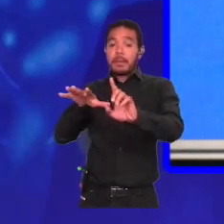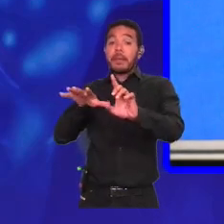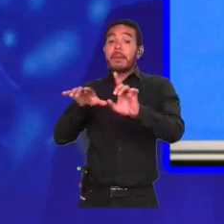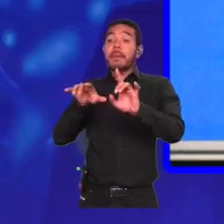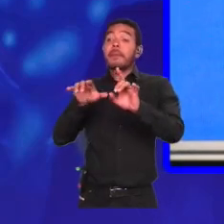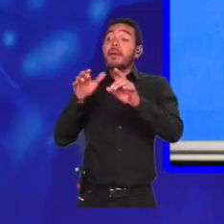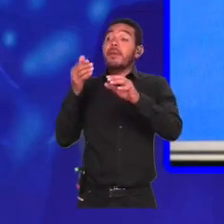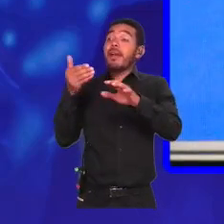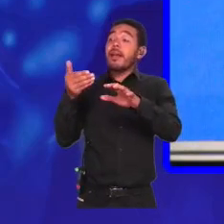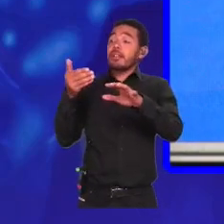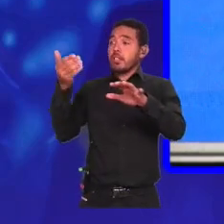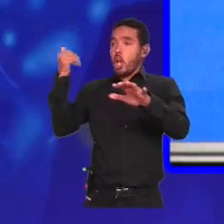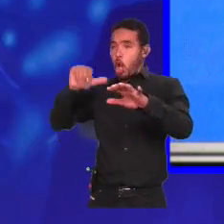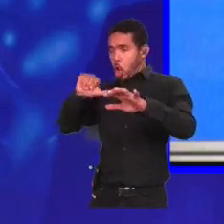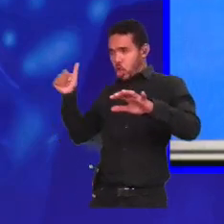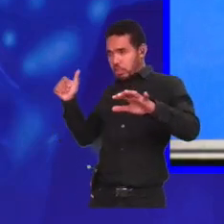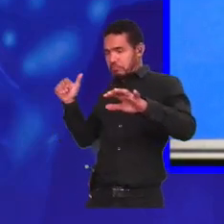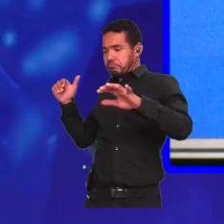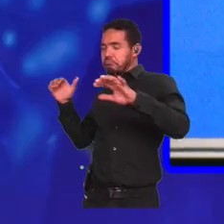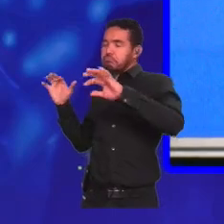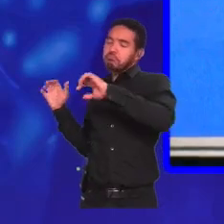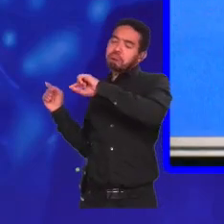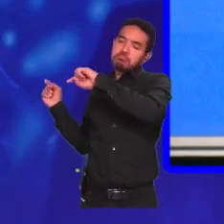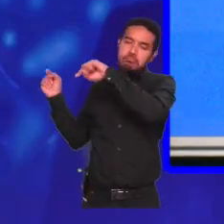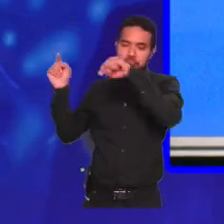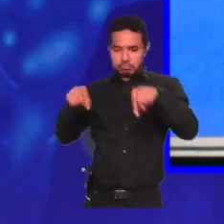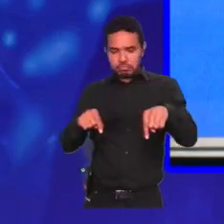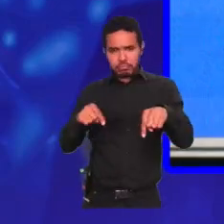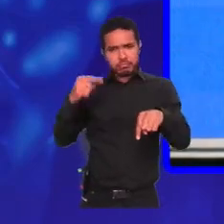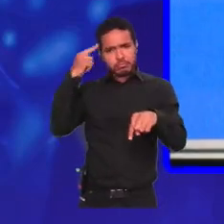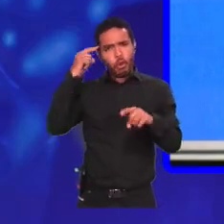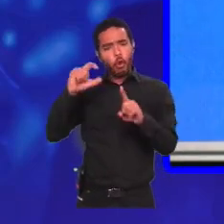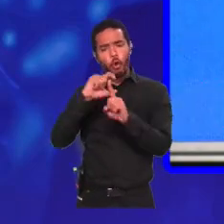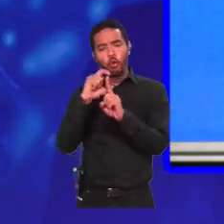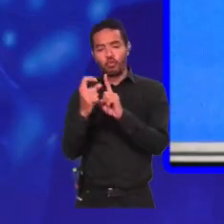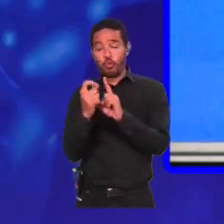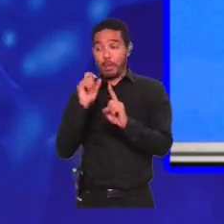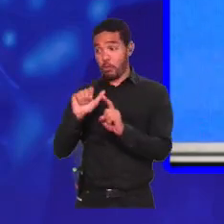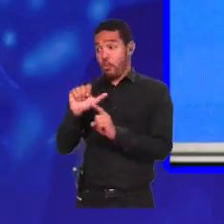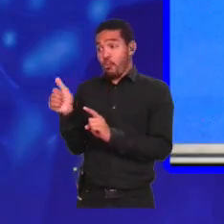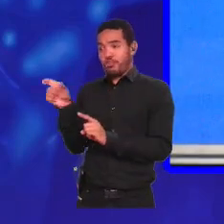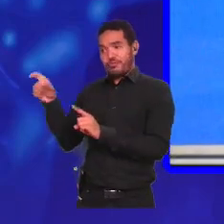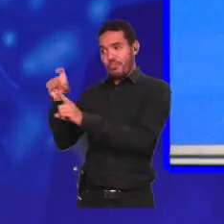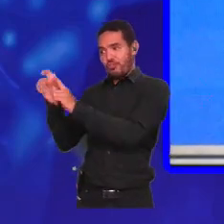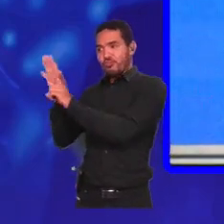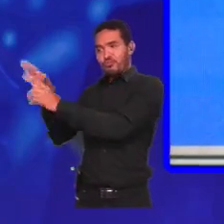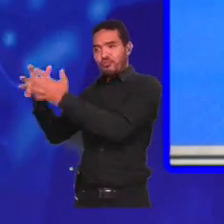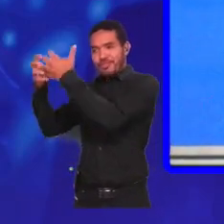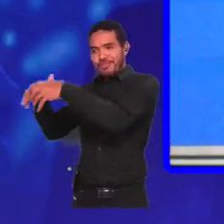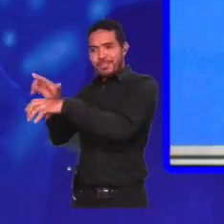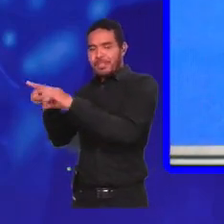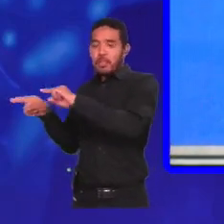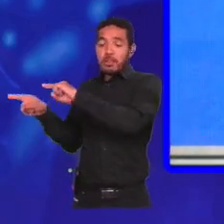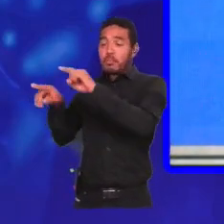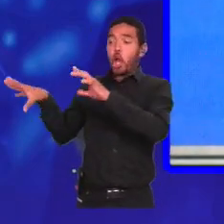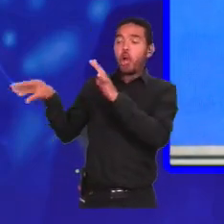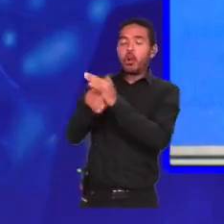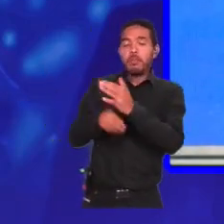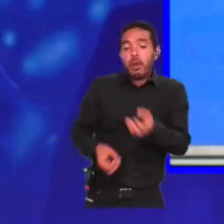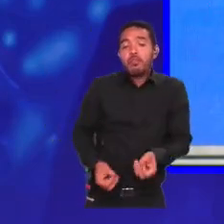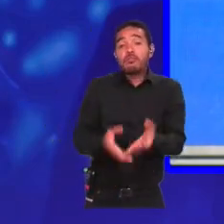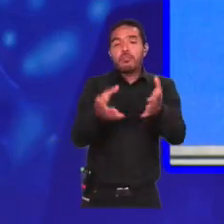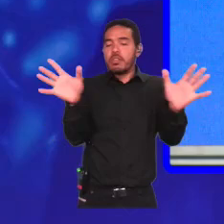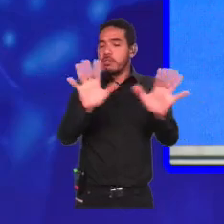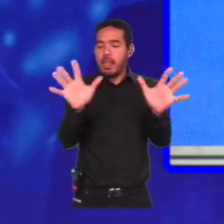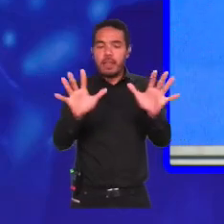always thought like, hey, the studio culture, you cannot replicate. It's driven by passion, small teams, that we know each other.